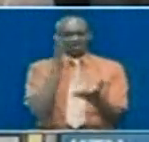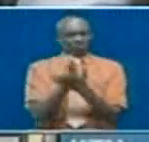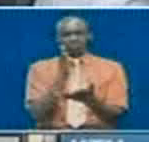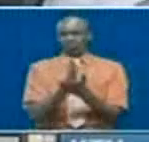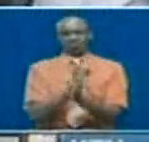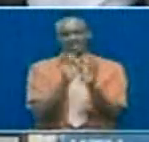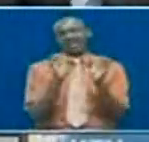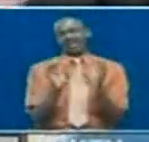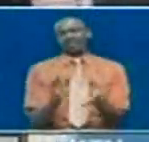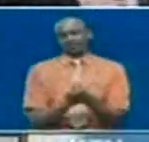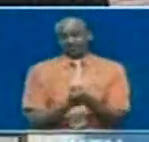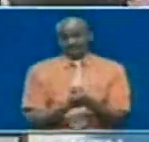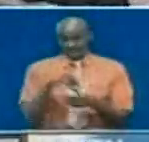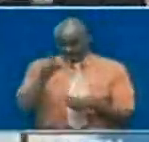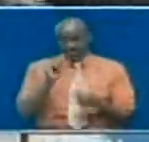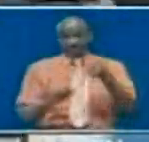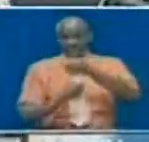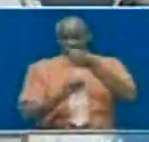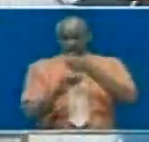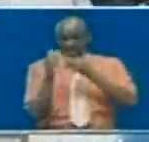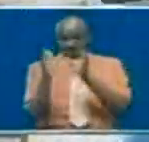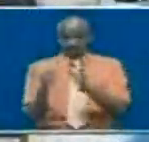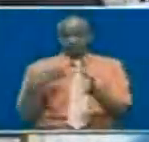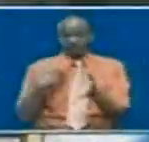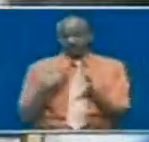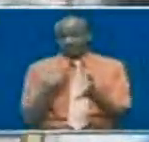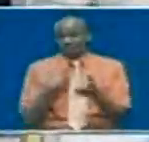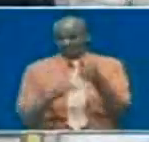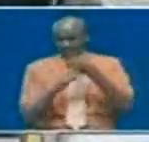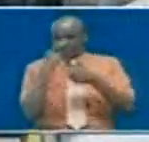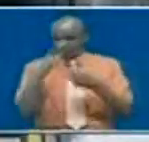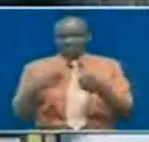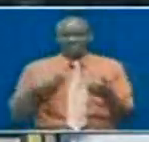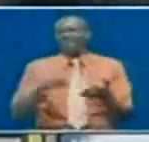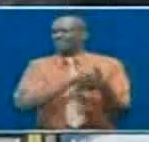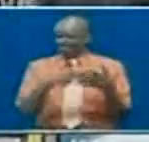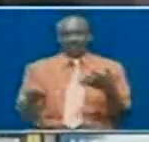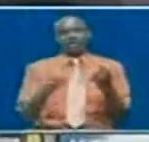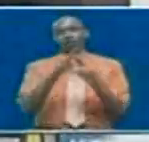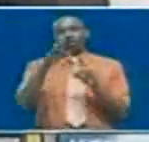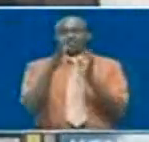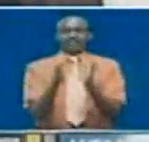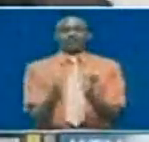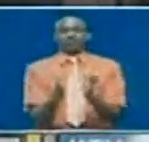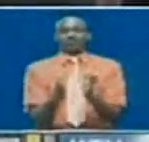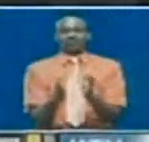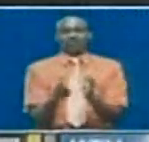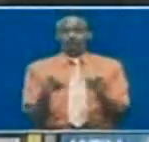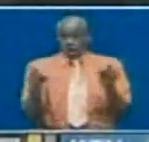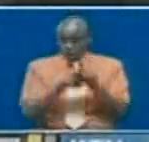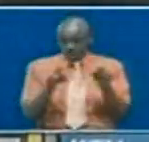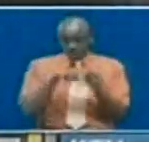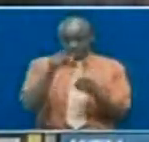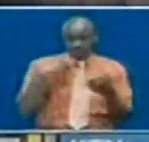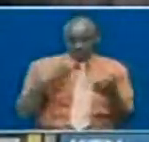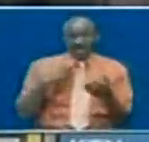justifiable at all. Those supporting Mung'aro's removal have reiterated that he has failed as the court whip. He is also one of a